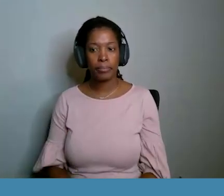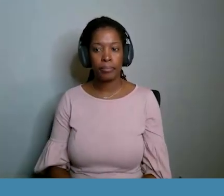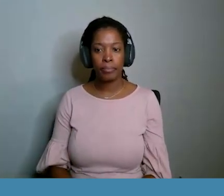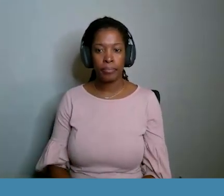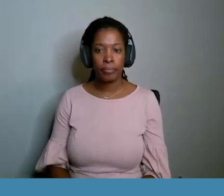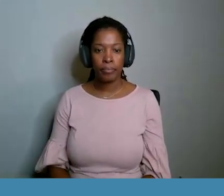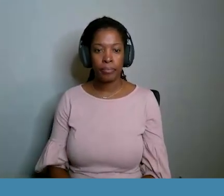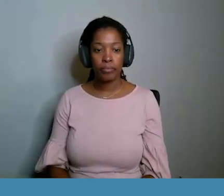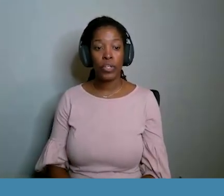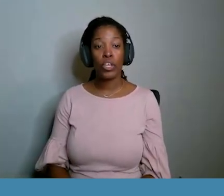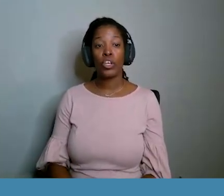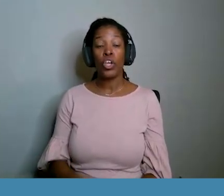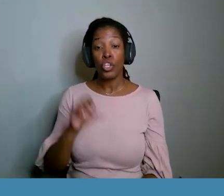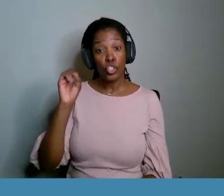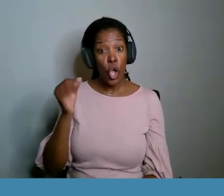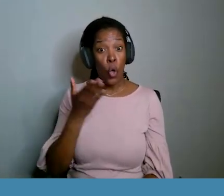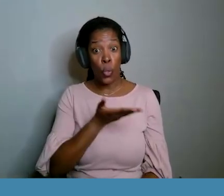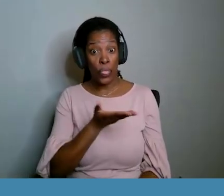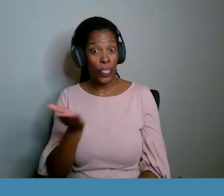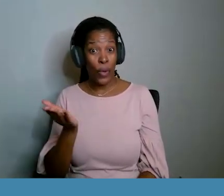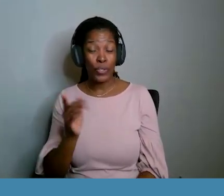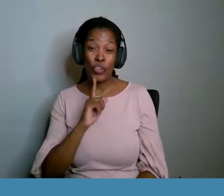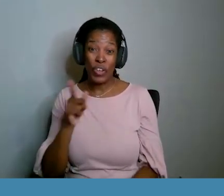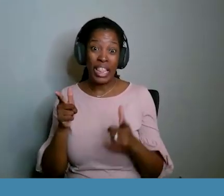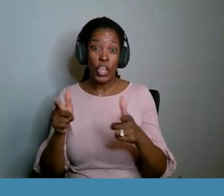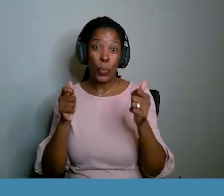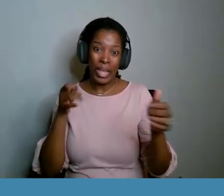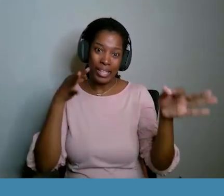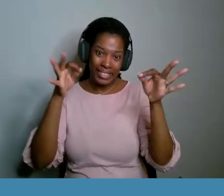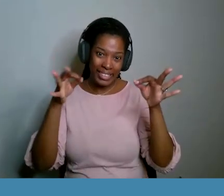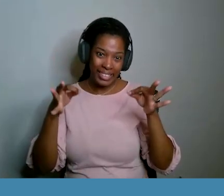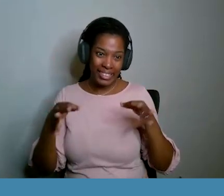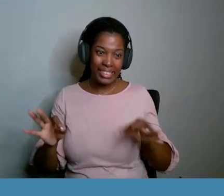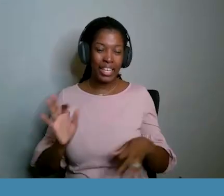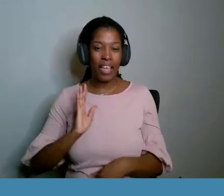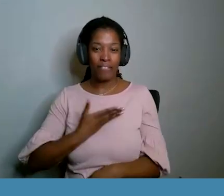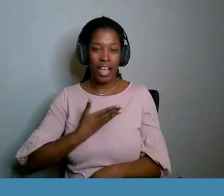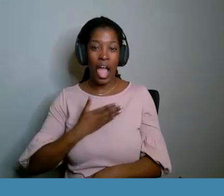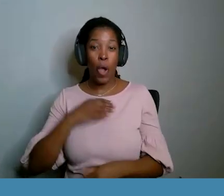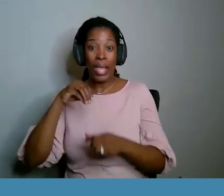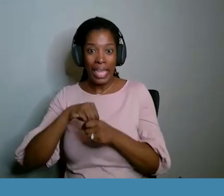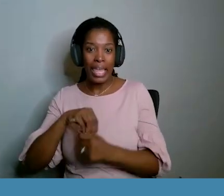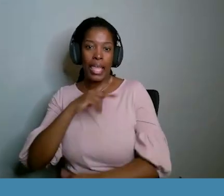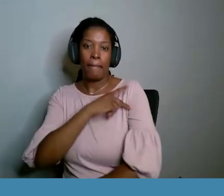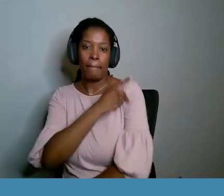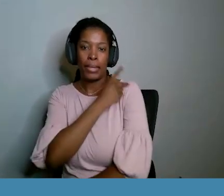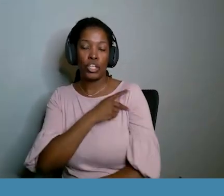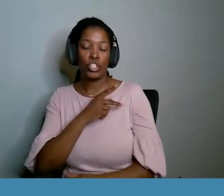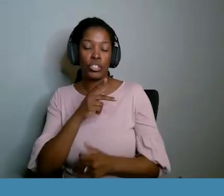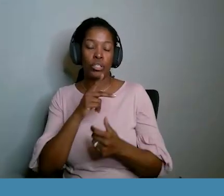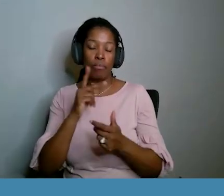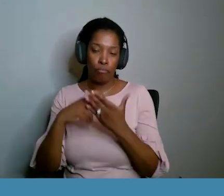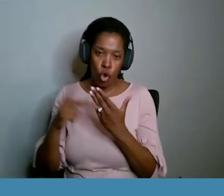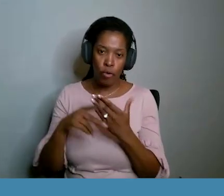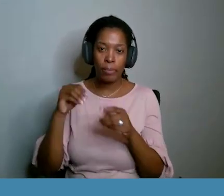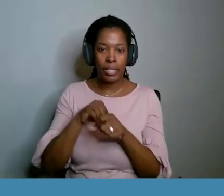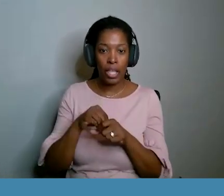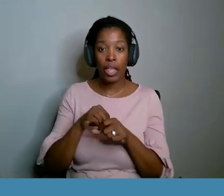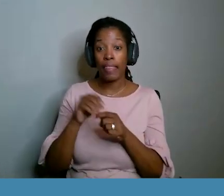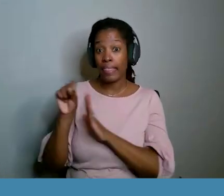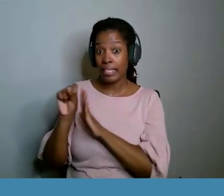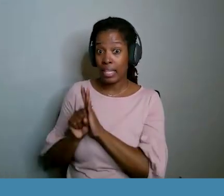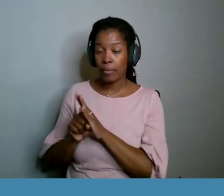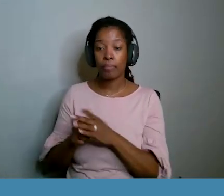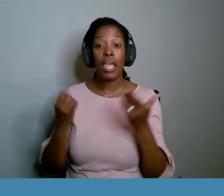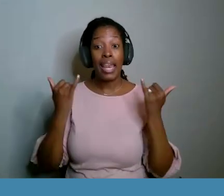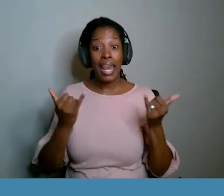So those are a very quick rundown of our certain types of inpatient programs in the state. I now want to move forward and